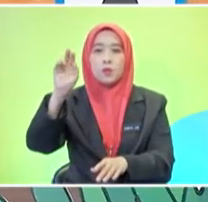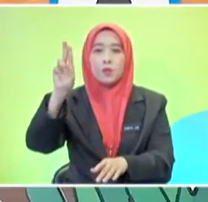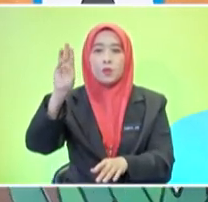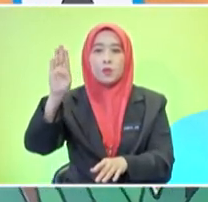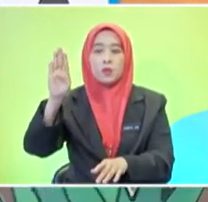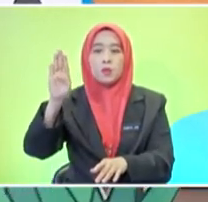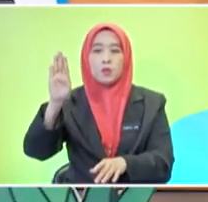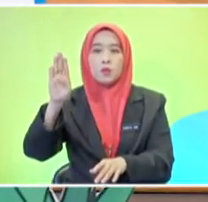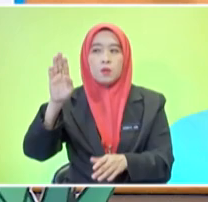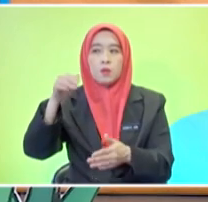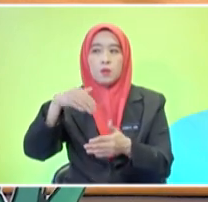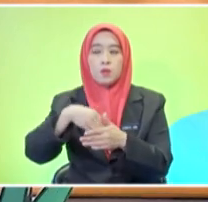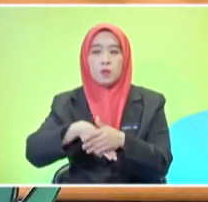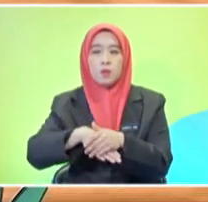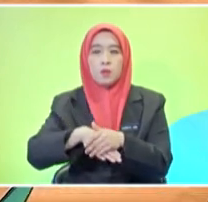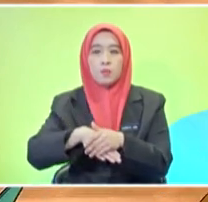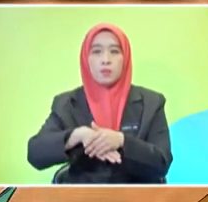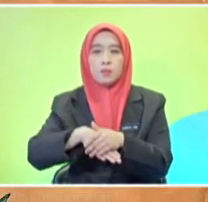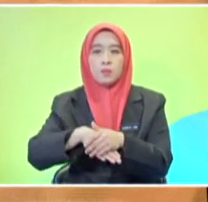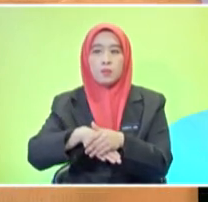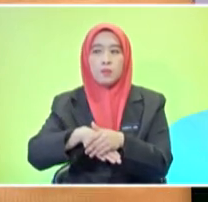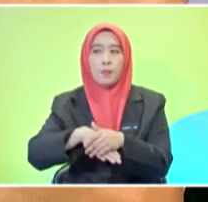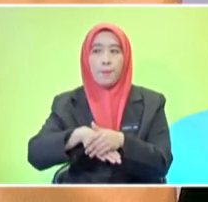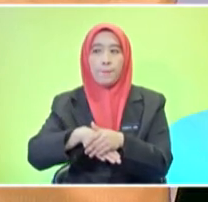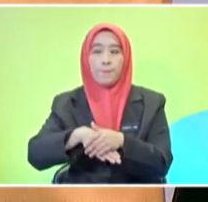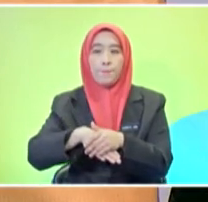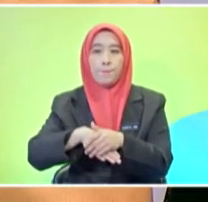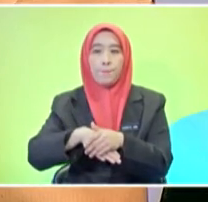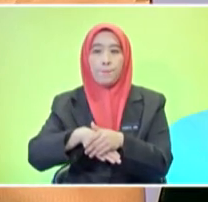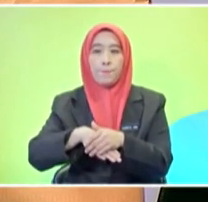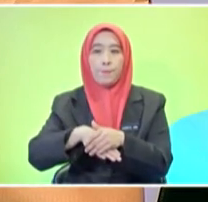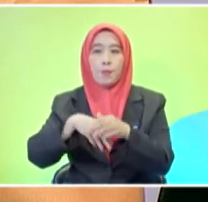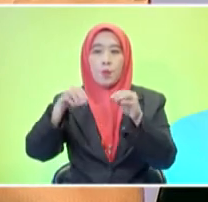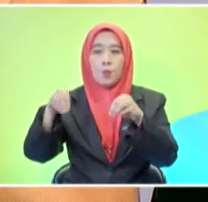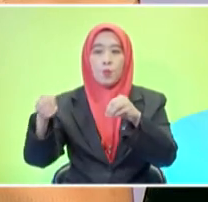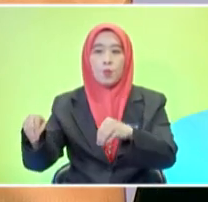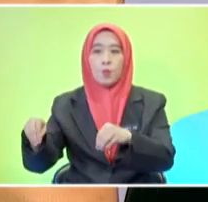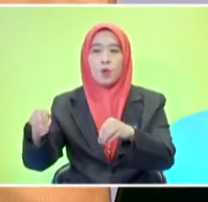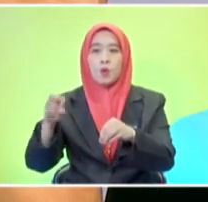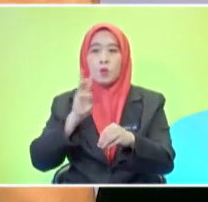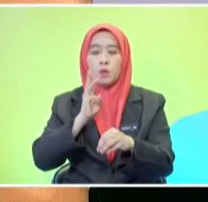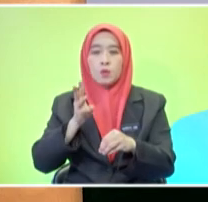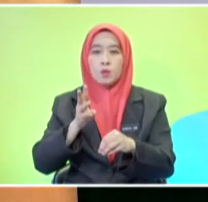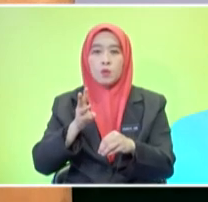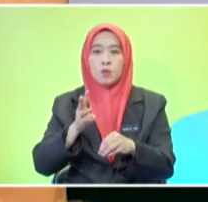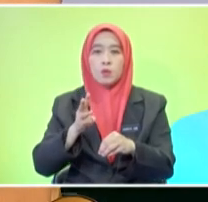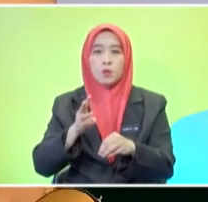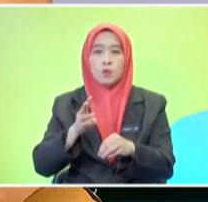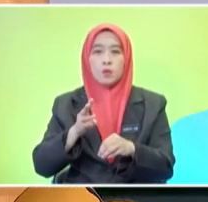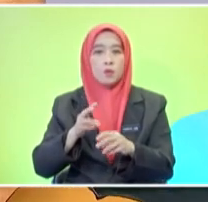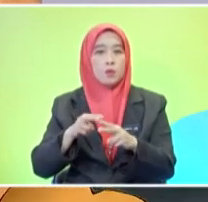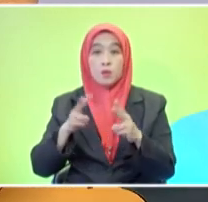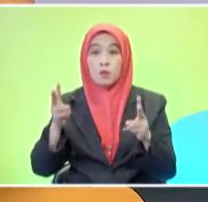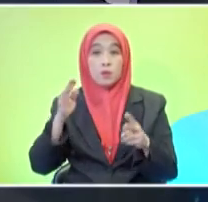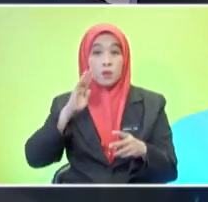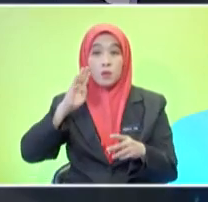inside. Okay. And then you're going to push the water in. Oh, that's creative. Yes. For those of you who don't